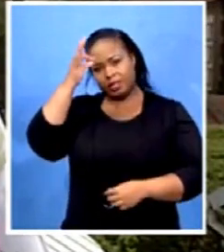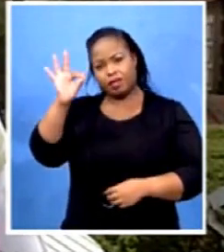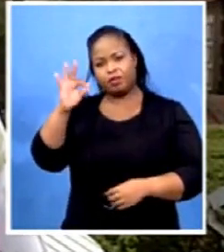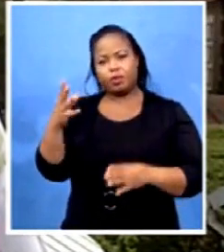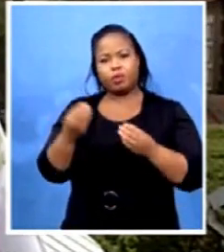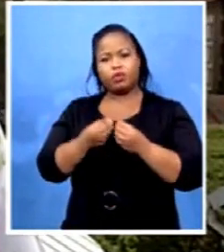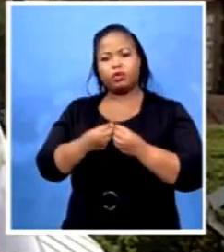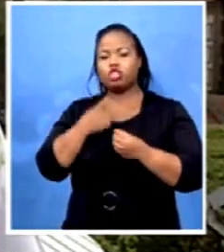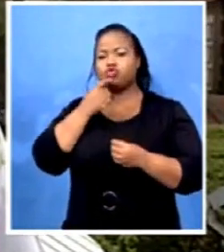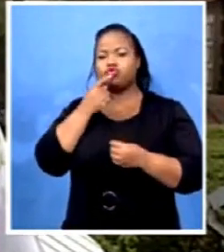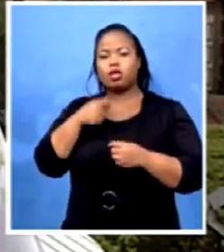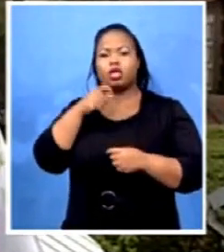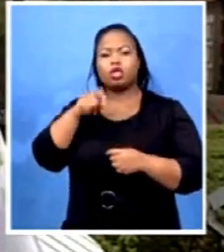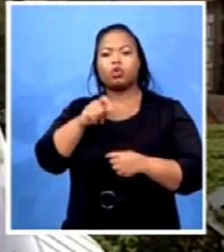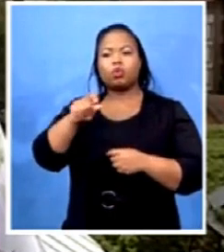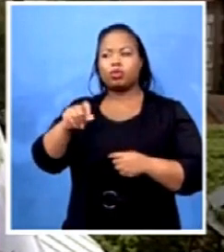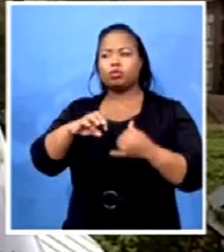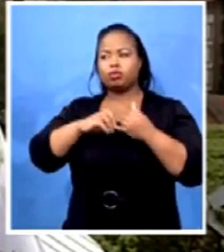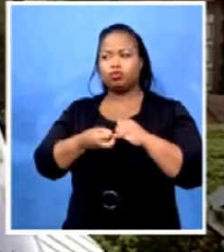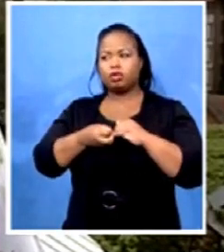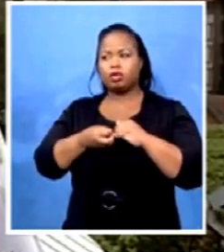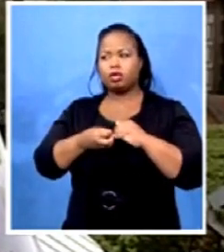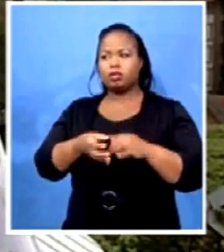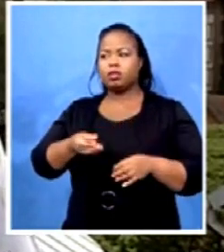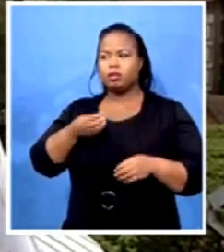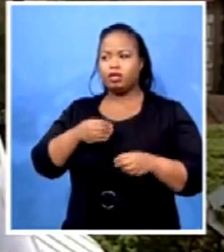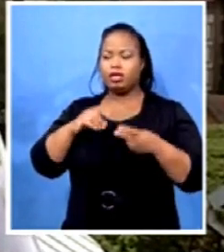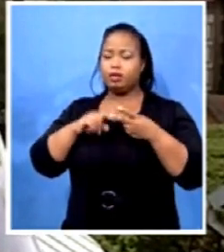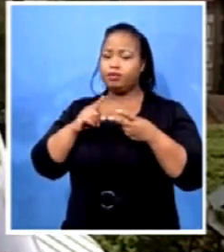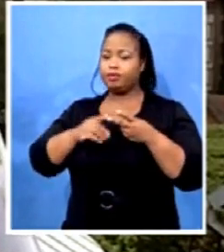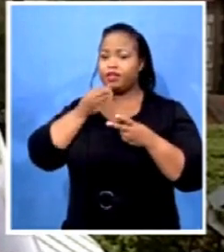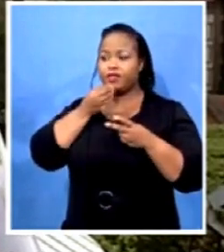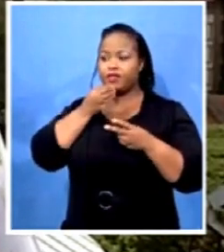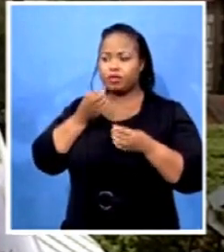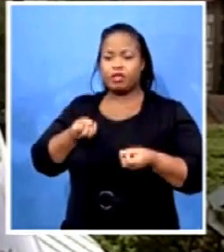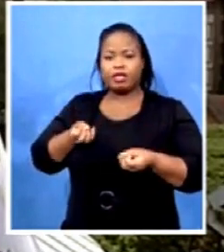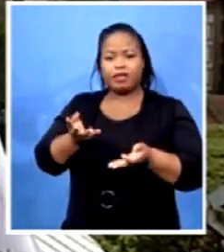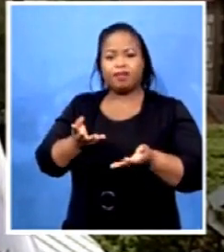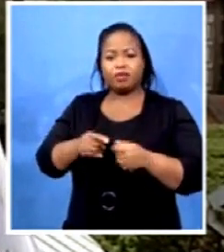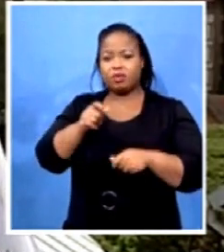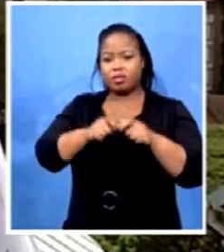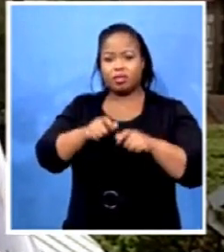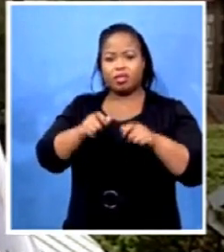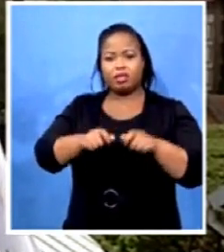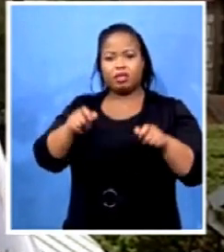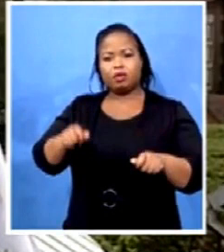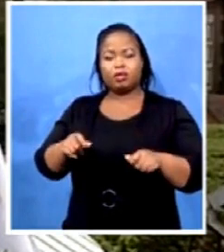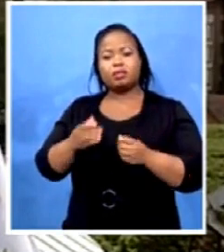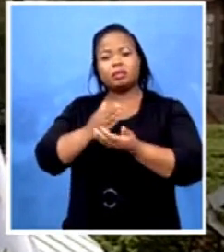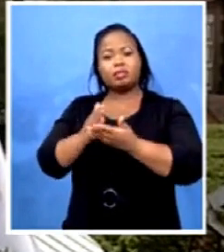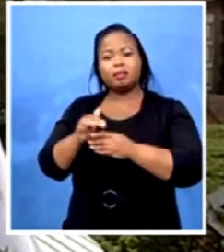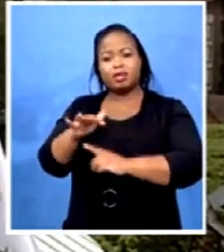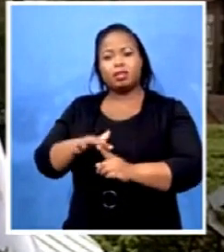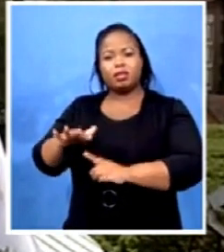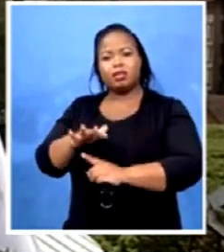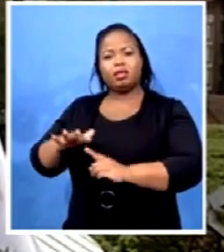food relief to these people. But it is also difficult to reach some of the areas. In fact, we have seen government trying to use